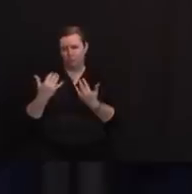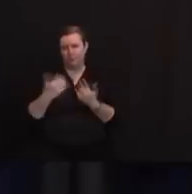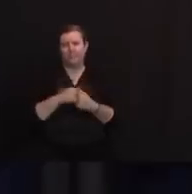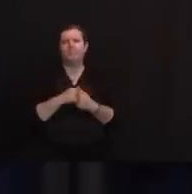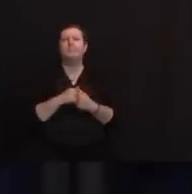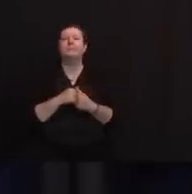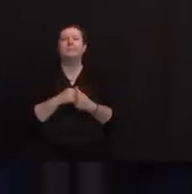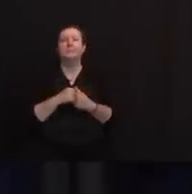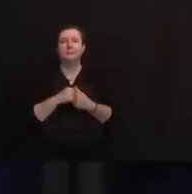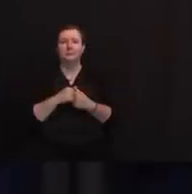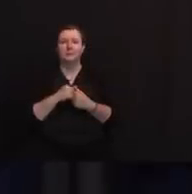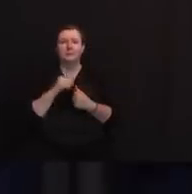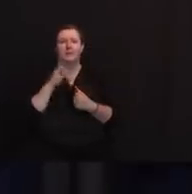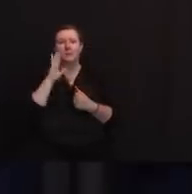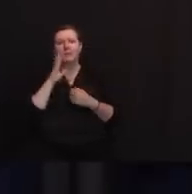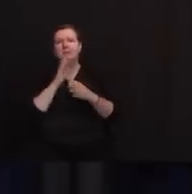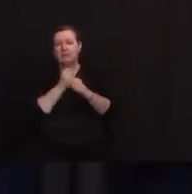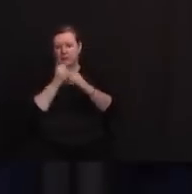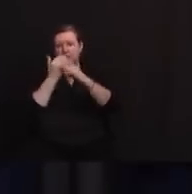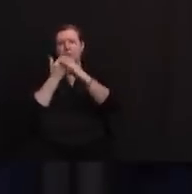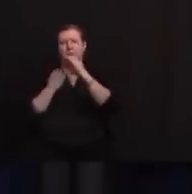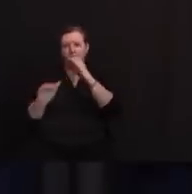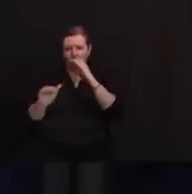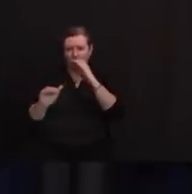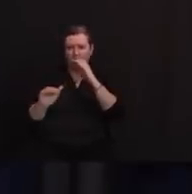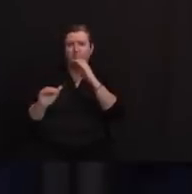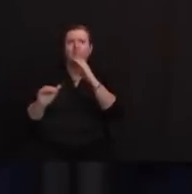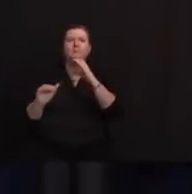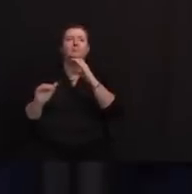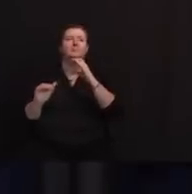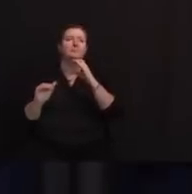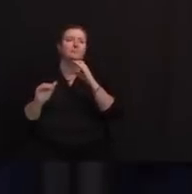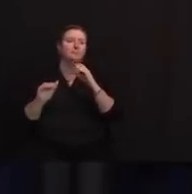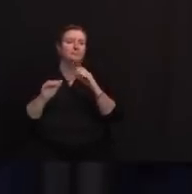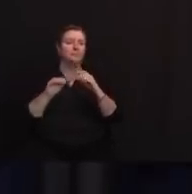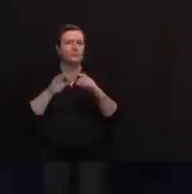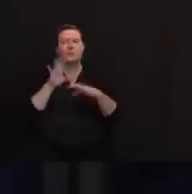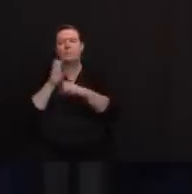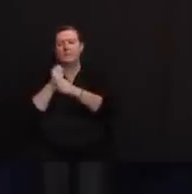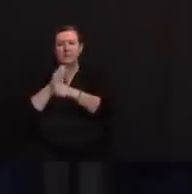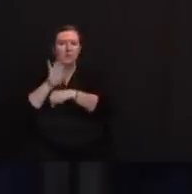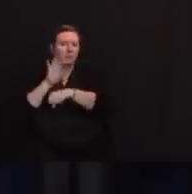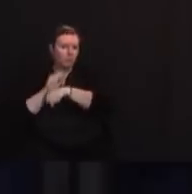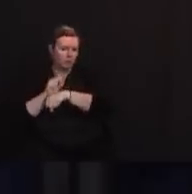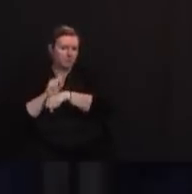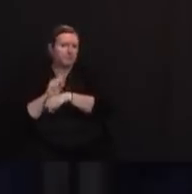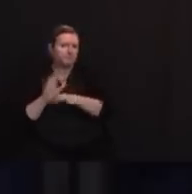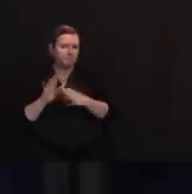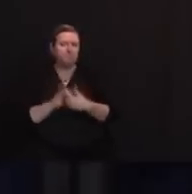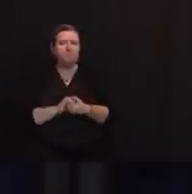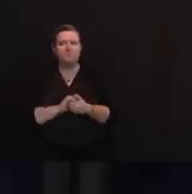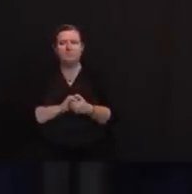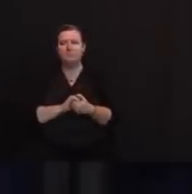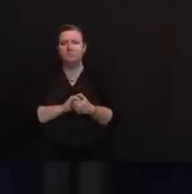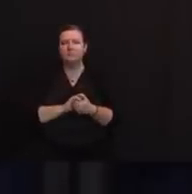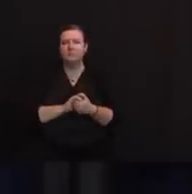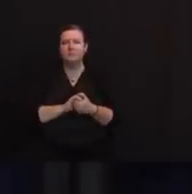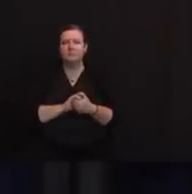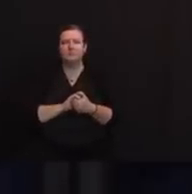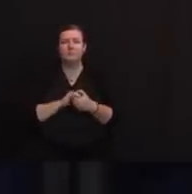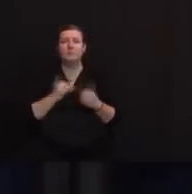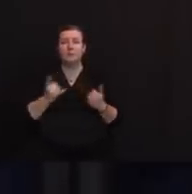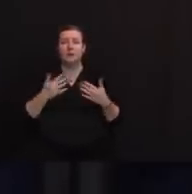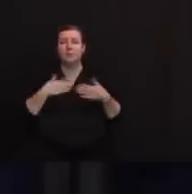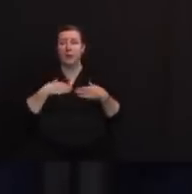an email letting them know when they can schedule an appointment. So moving on to my daily report, the governor shared